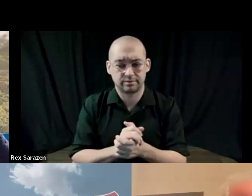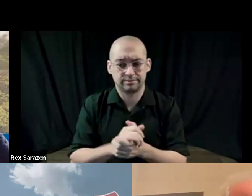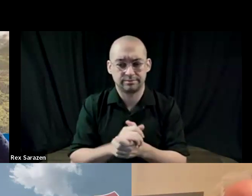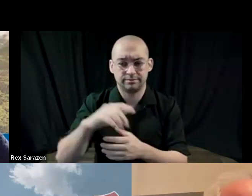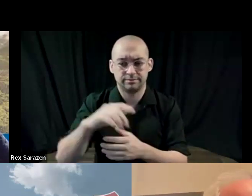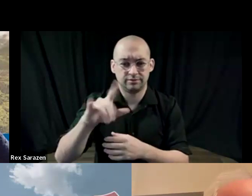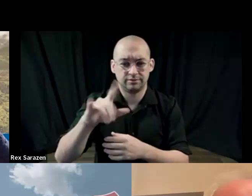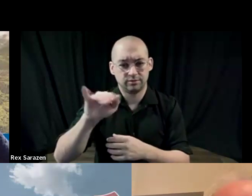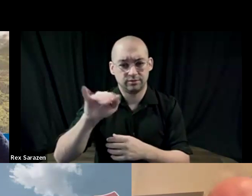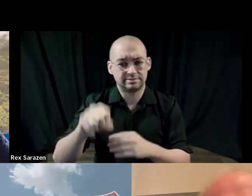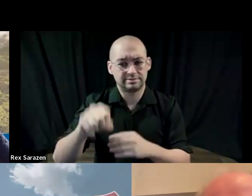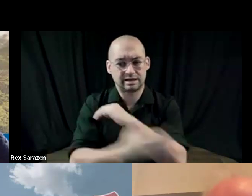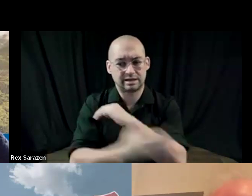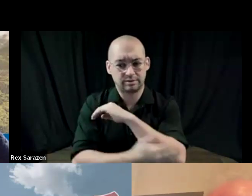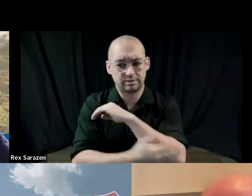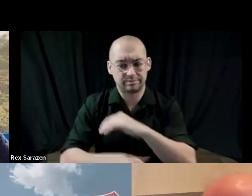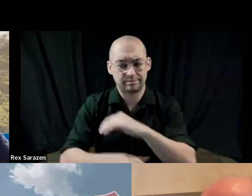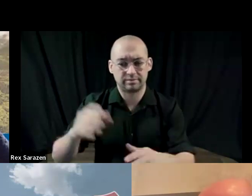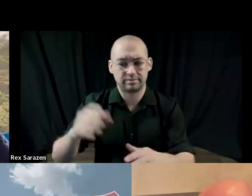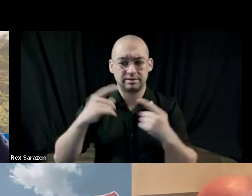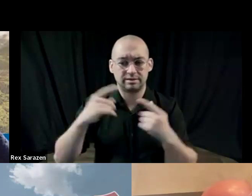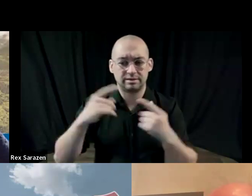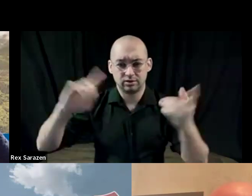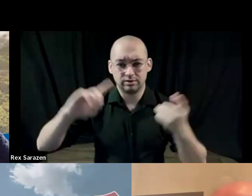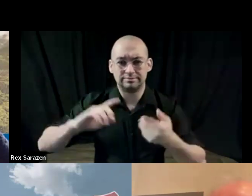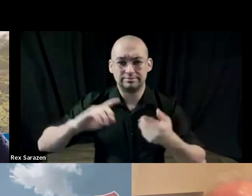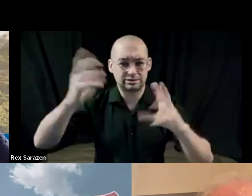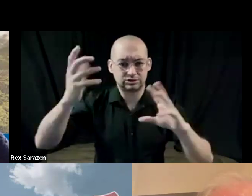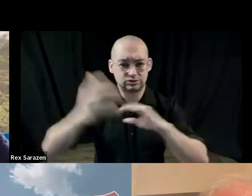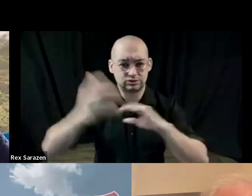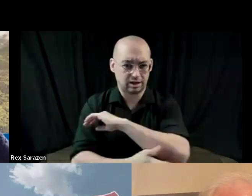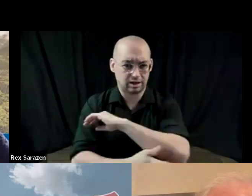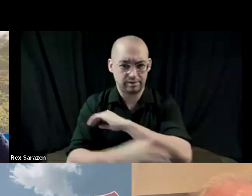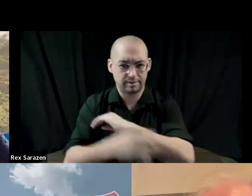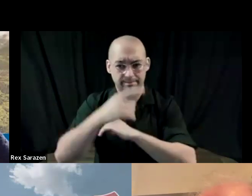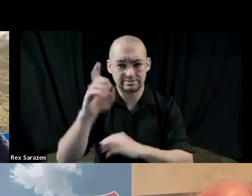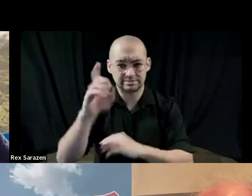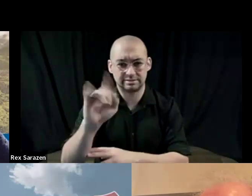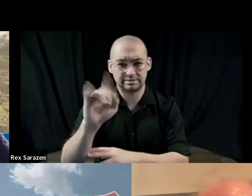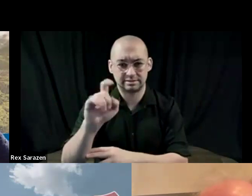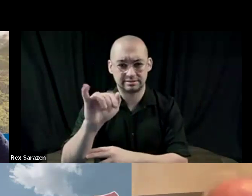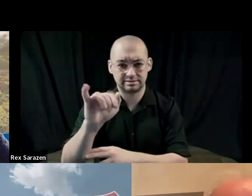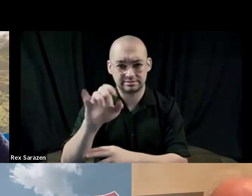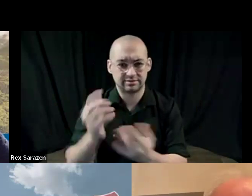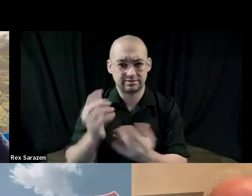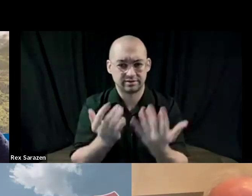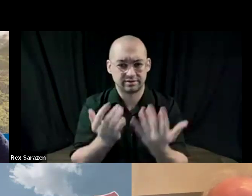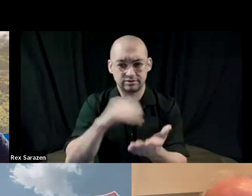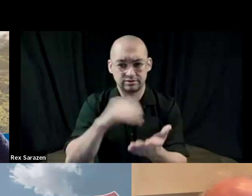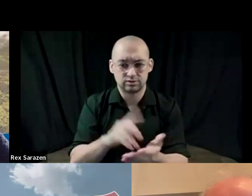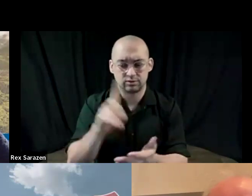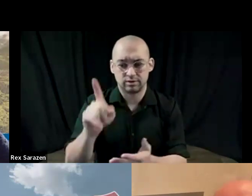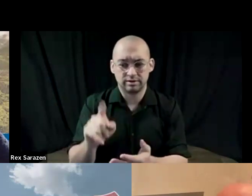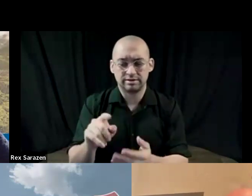a presidential declared disaster county because of the Dixie Fire in 2021 had lots of its